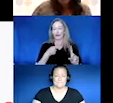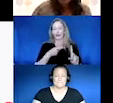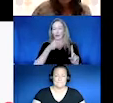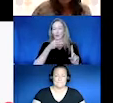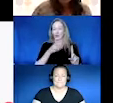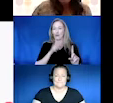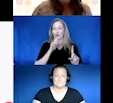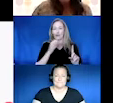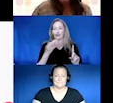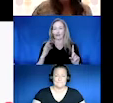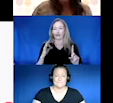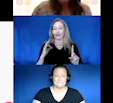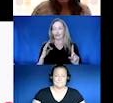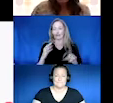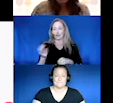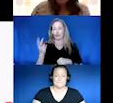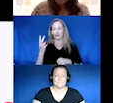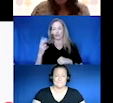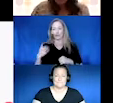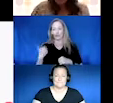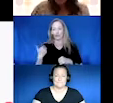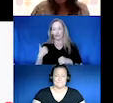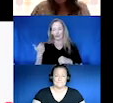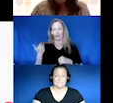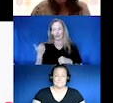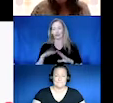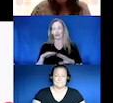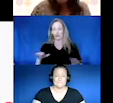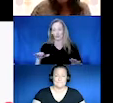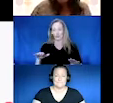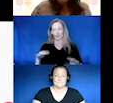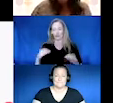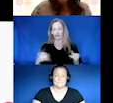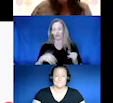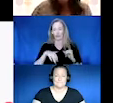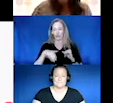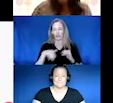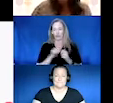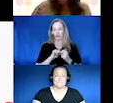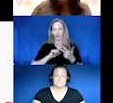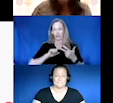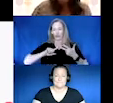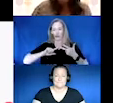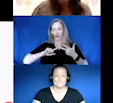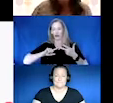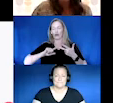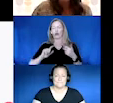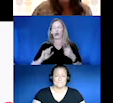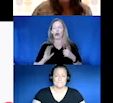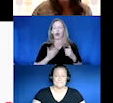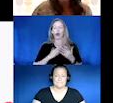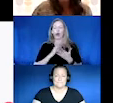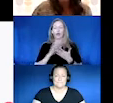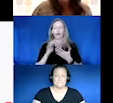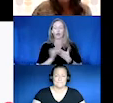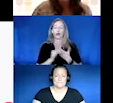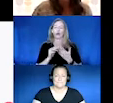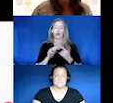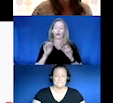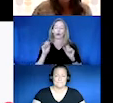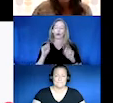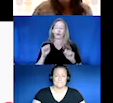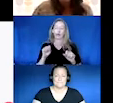young children and now pregnant with her third. And our program was able to